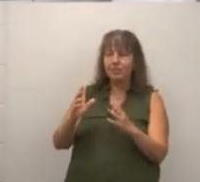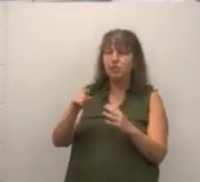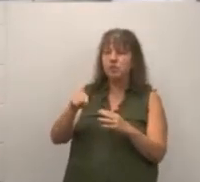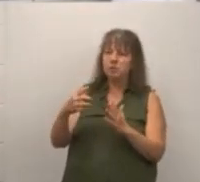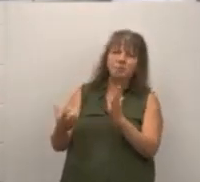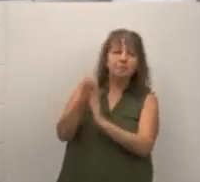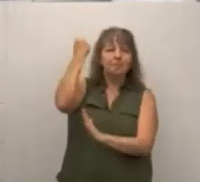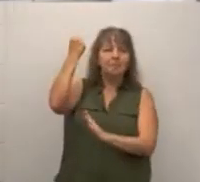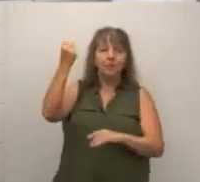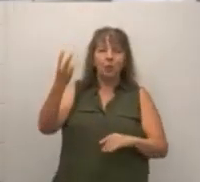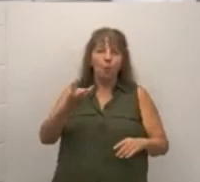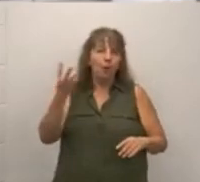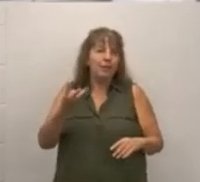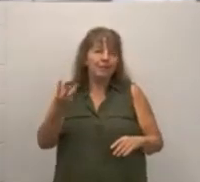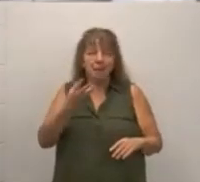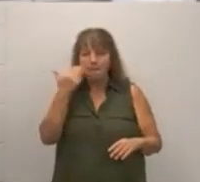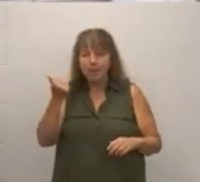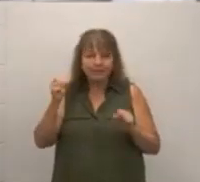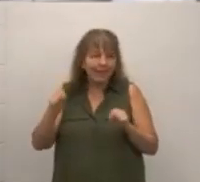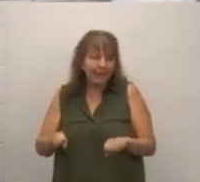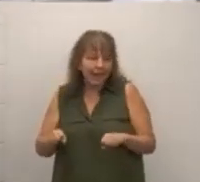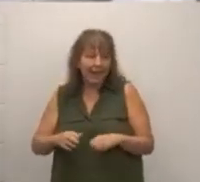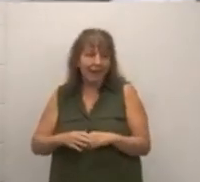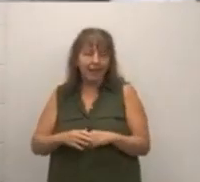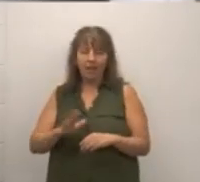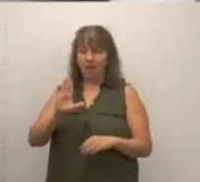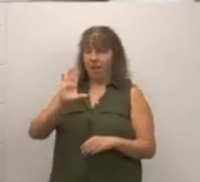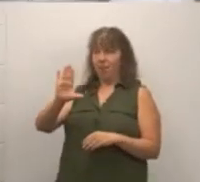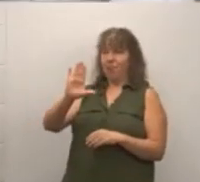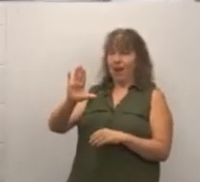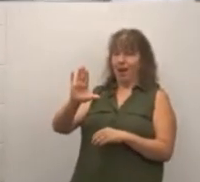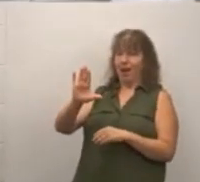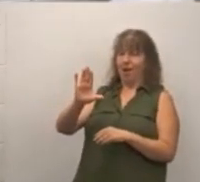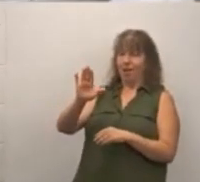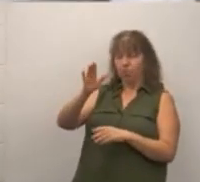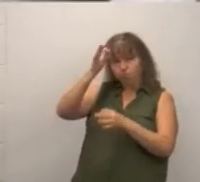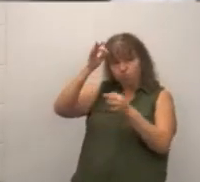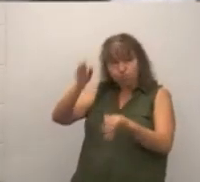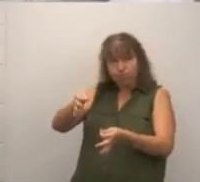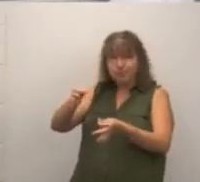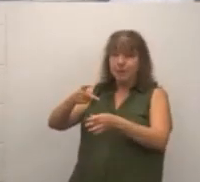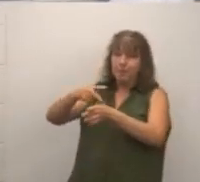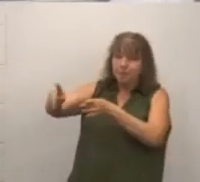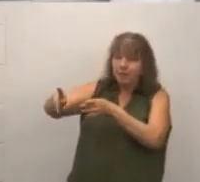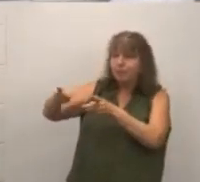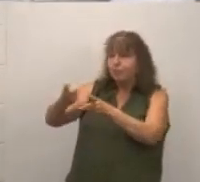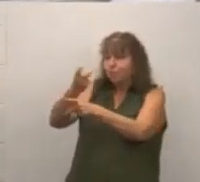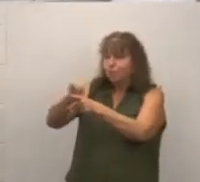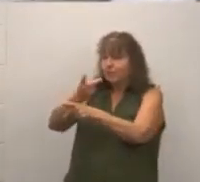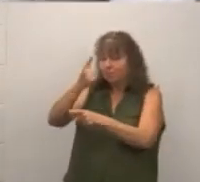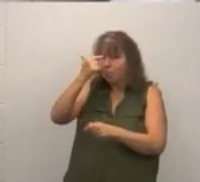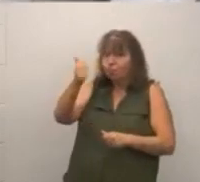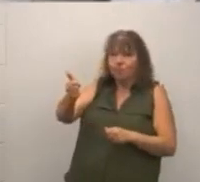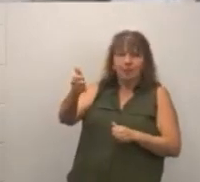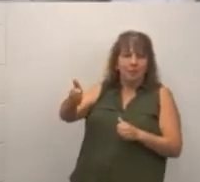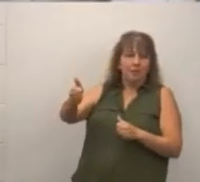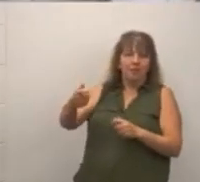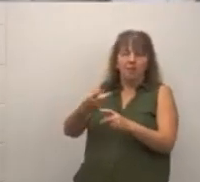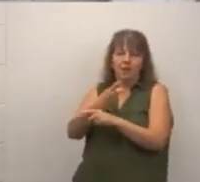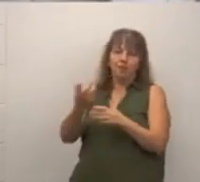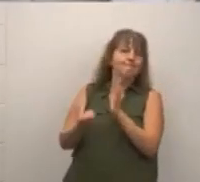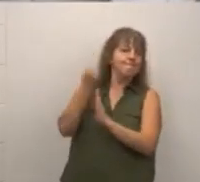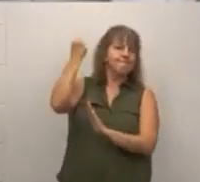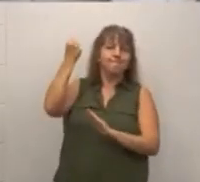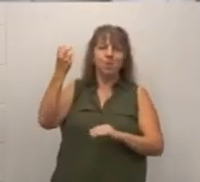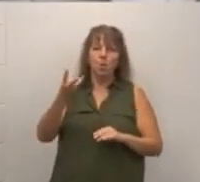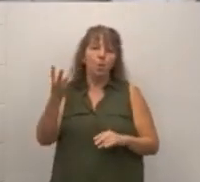that time, given their professional skill set around solid instructional planning, to be able to make the best use